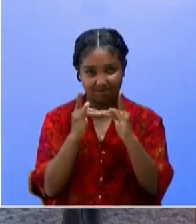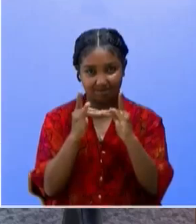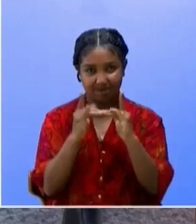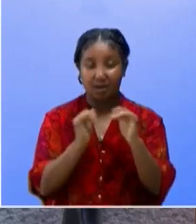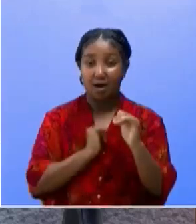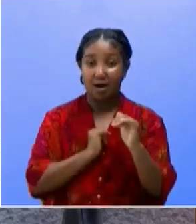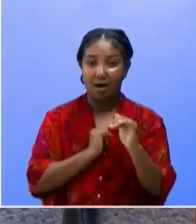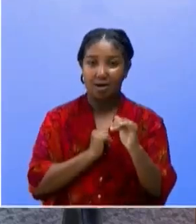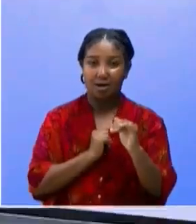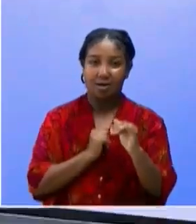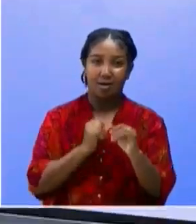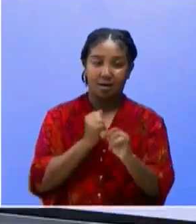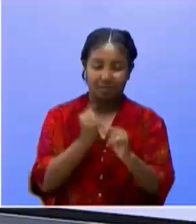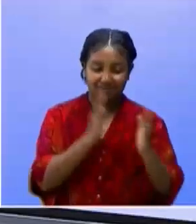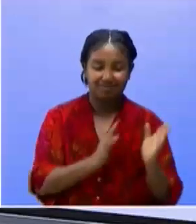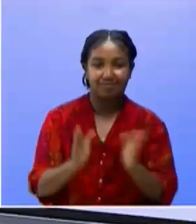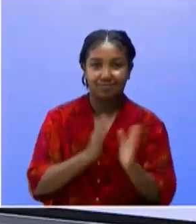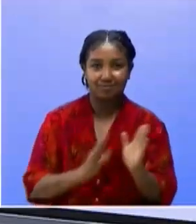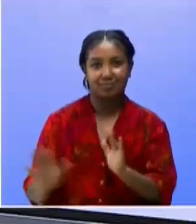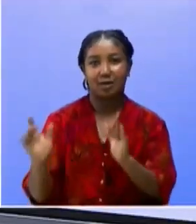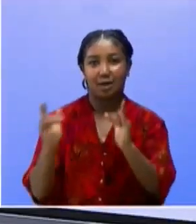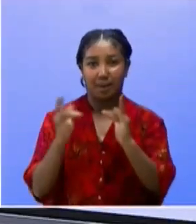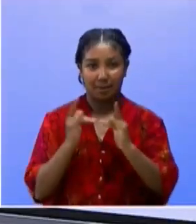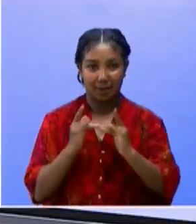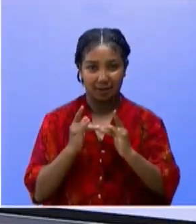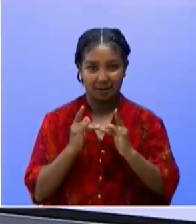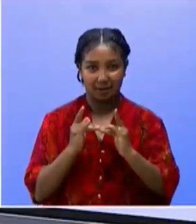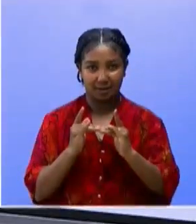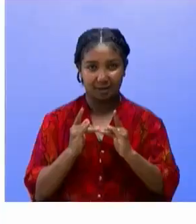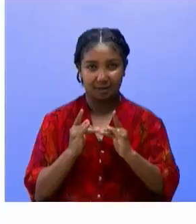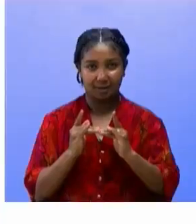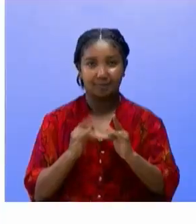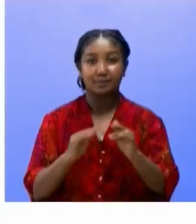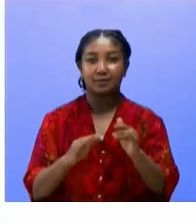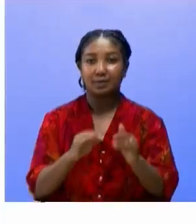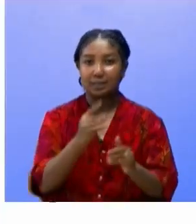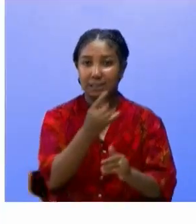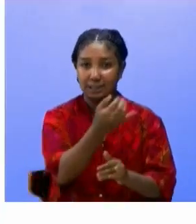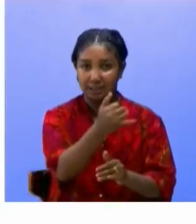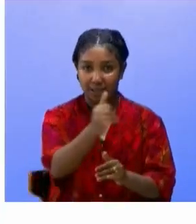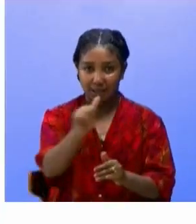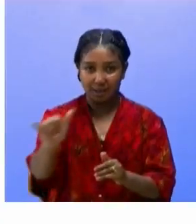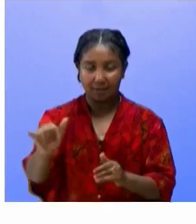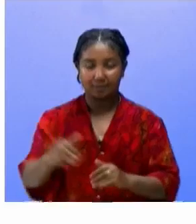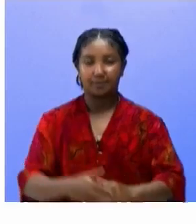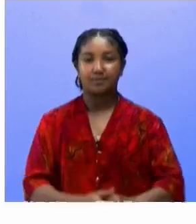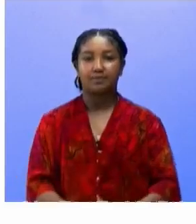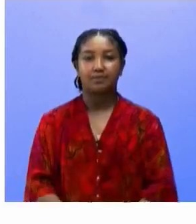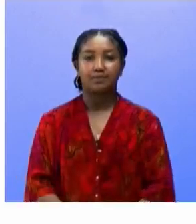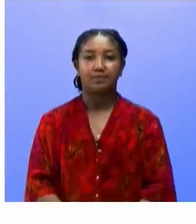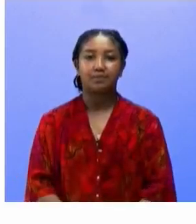I had made my bed. They